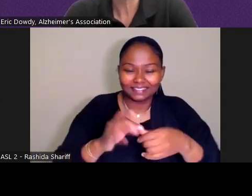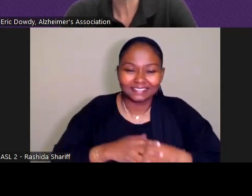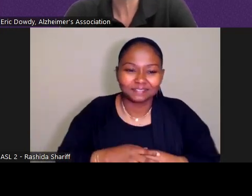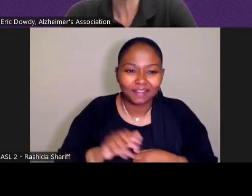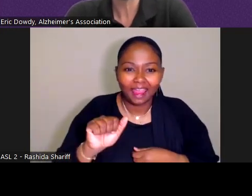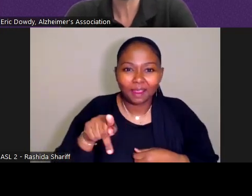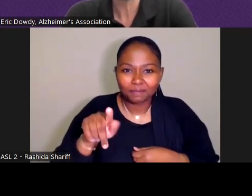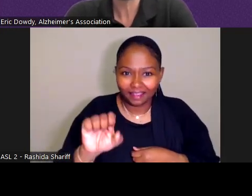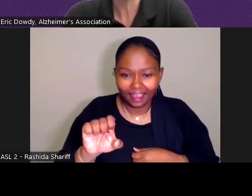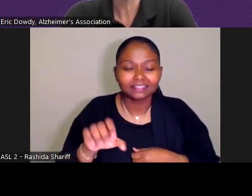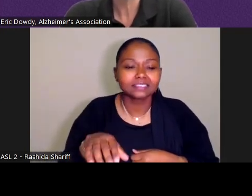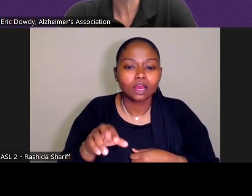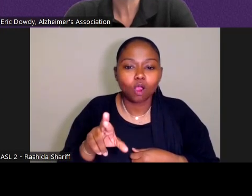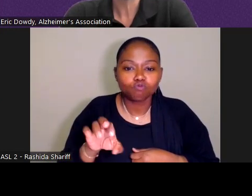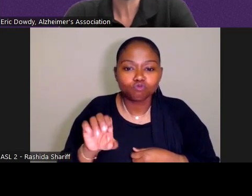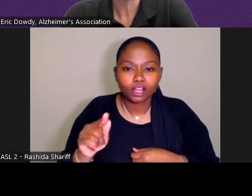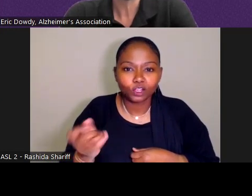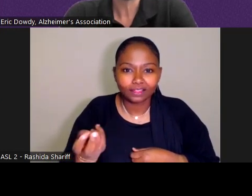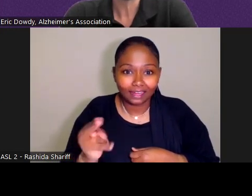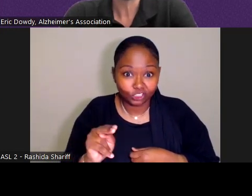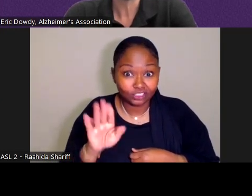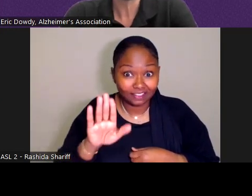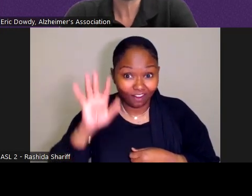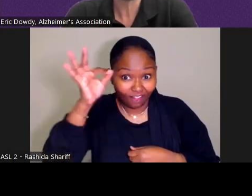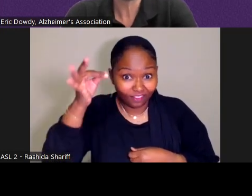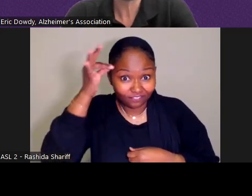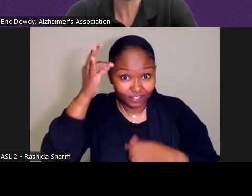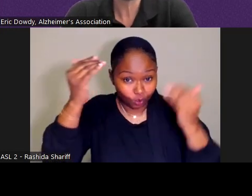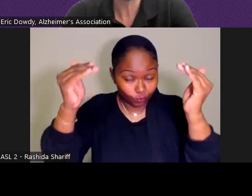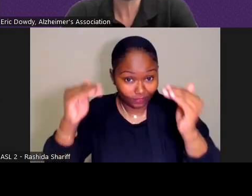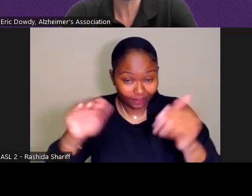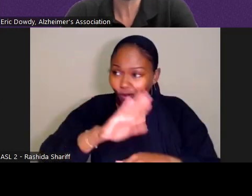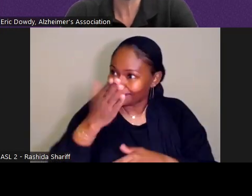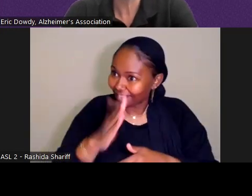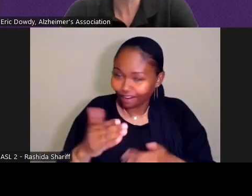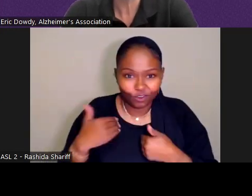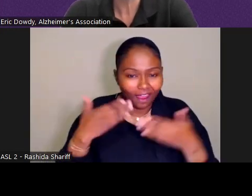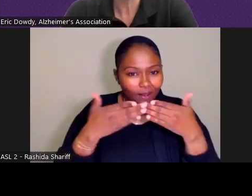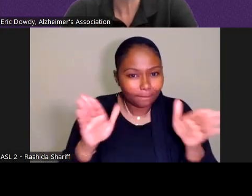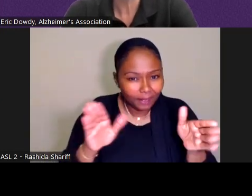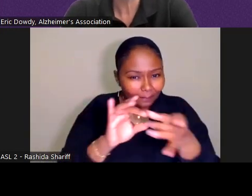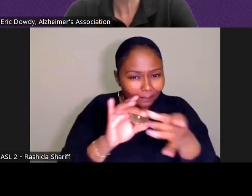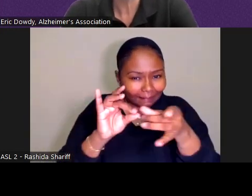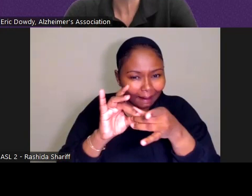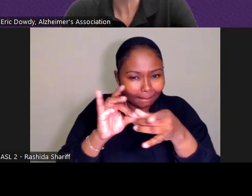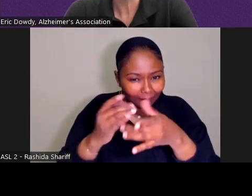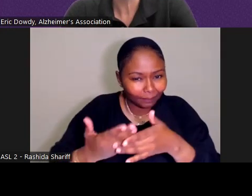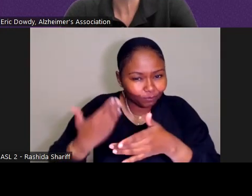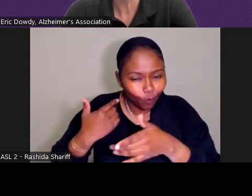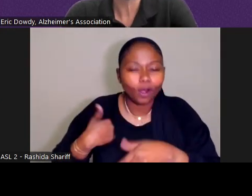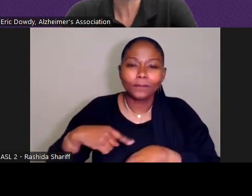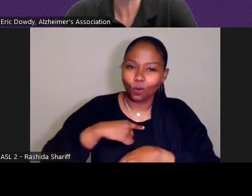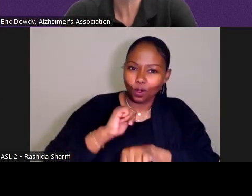APS regulations at the federal level. There has never been a public comment period before, so we're working together